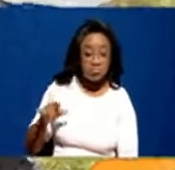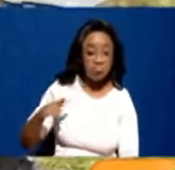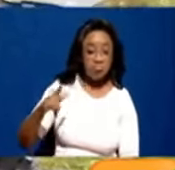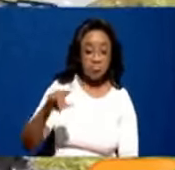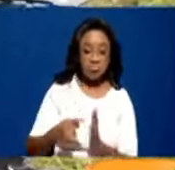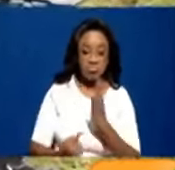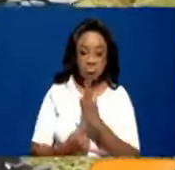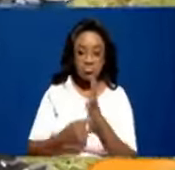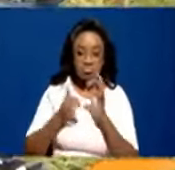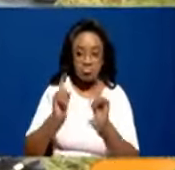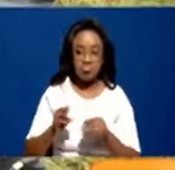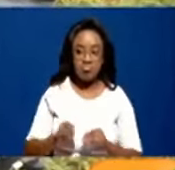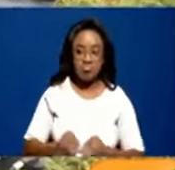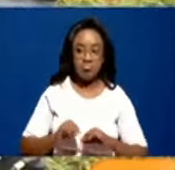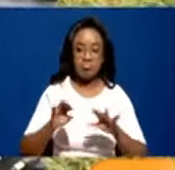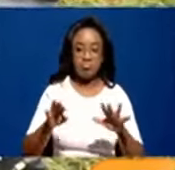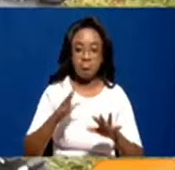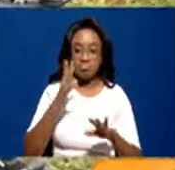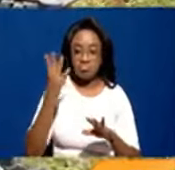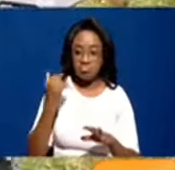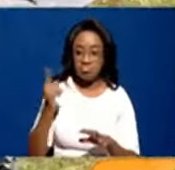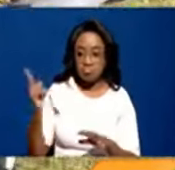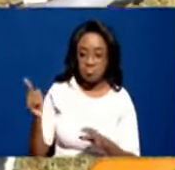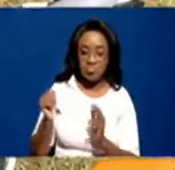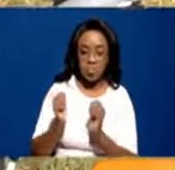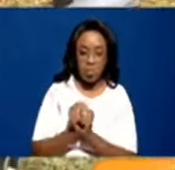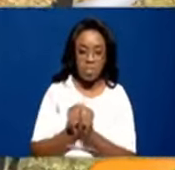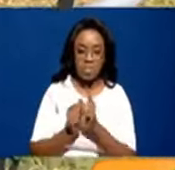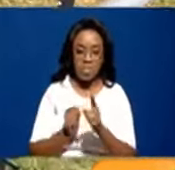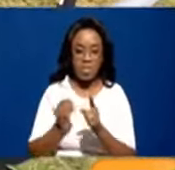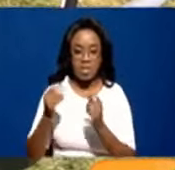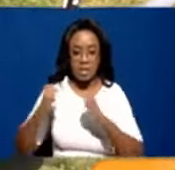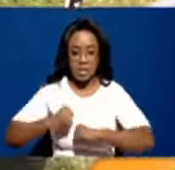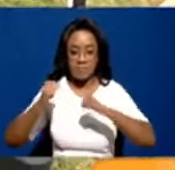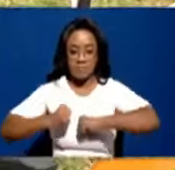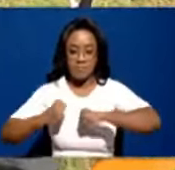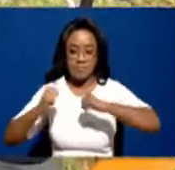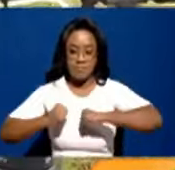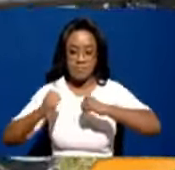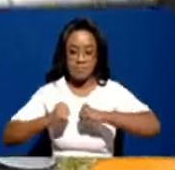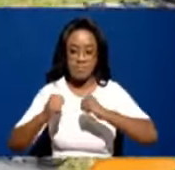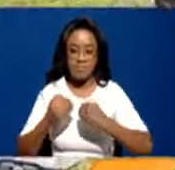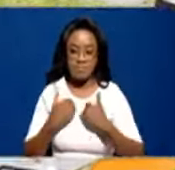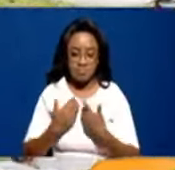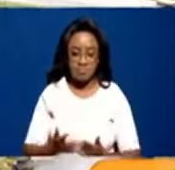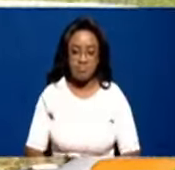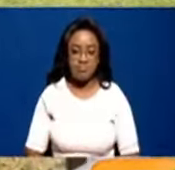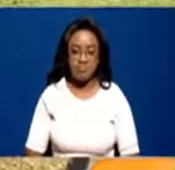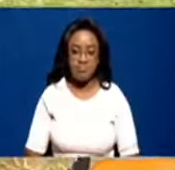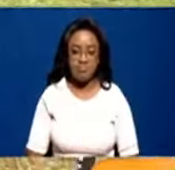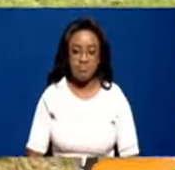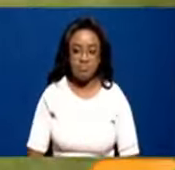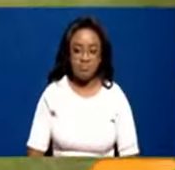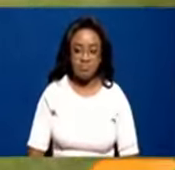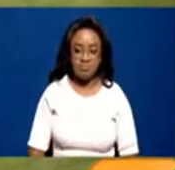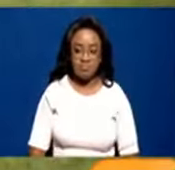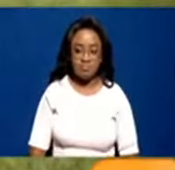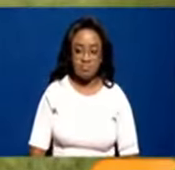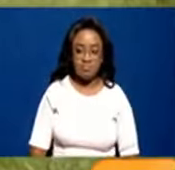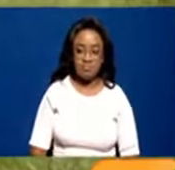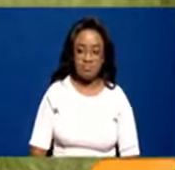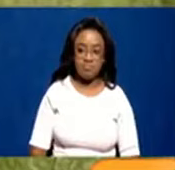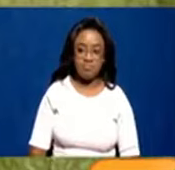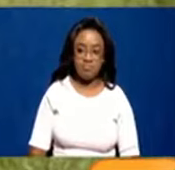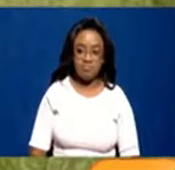up. Following a service agreement between Kipkebe Factory and Kenya Airways drone unit Fahari Aviation, Kiprotich and